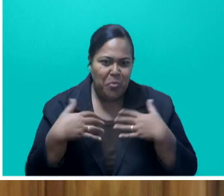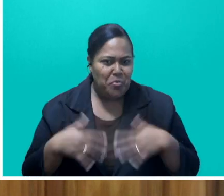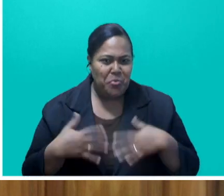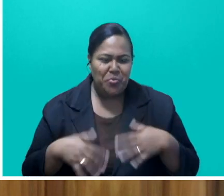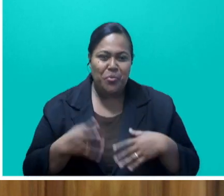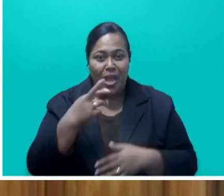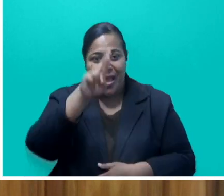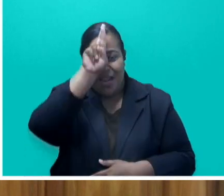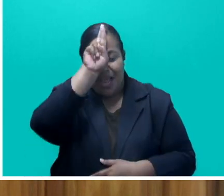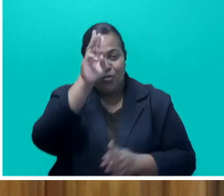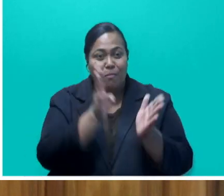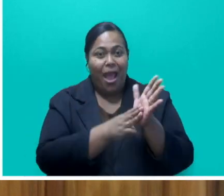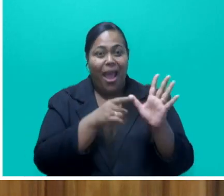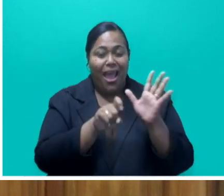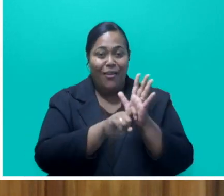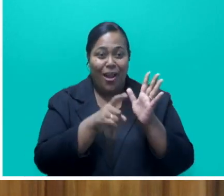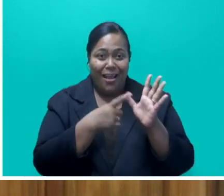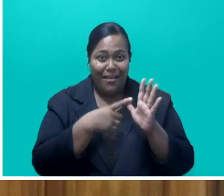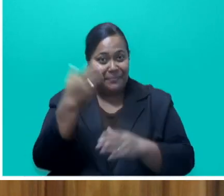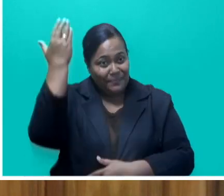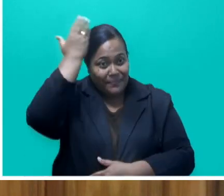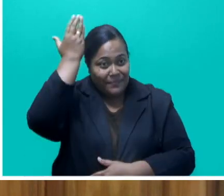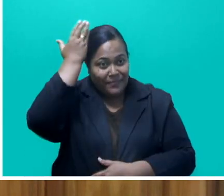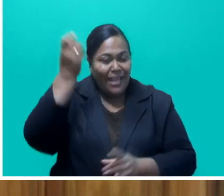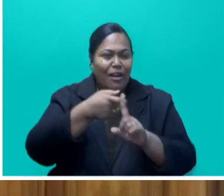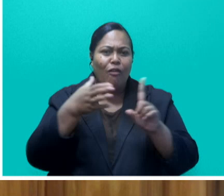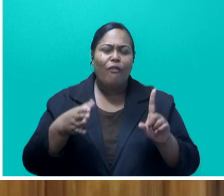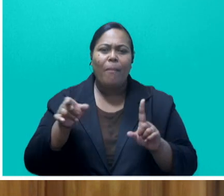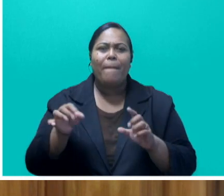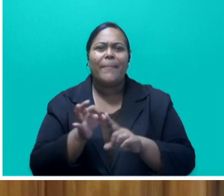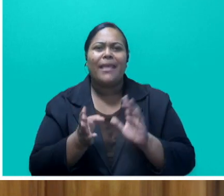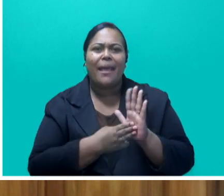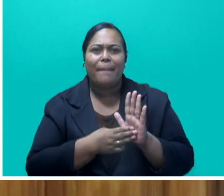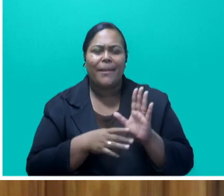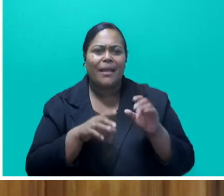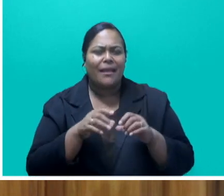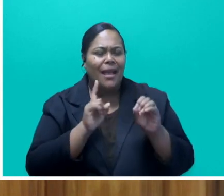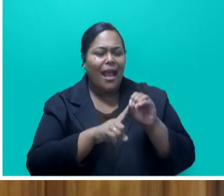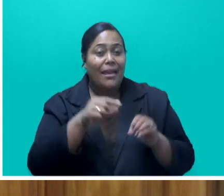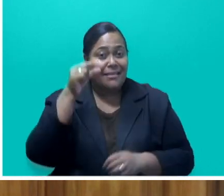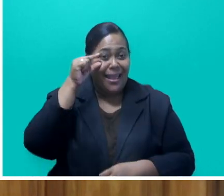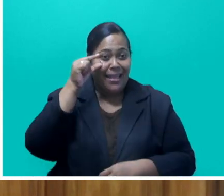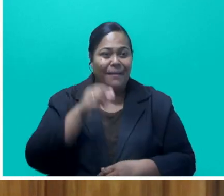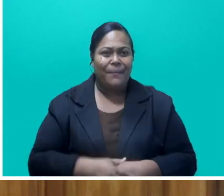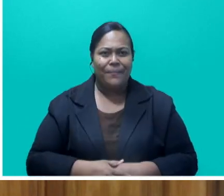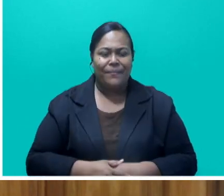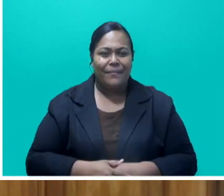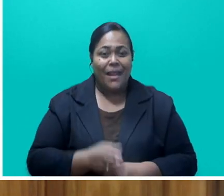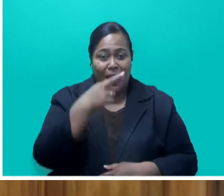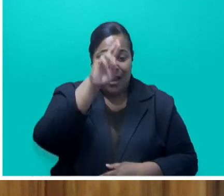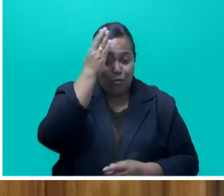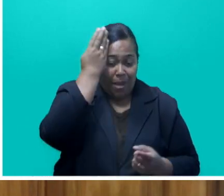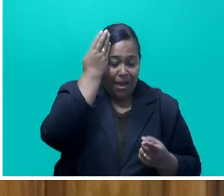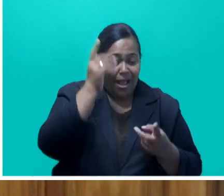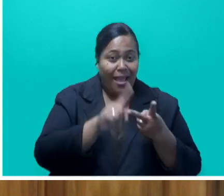Ratumara and former Prime Minister, Mr. Laiseni Ngarase. From Ratumara's time to Ngarase's time, there